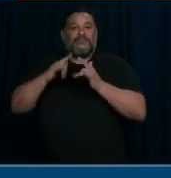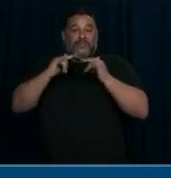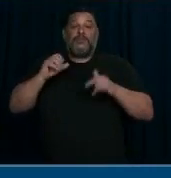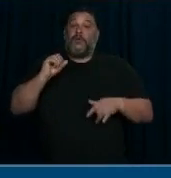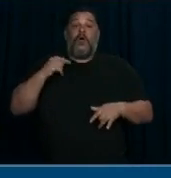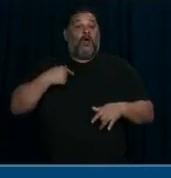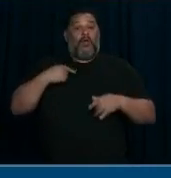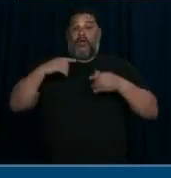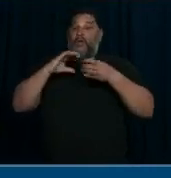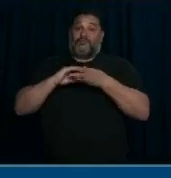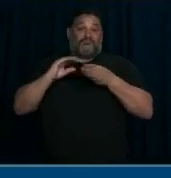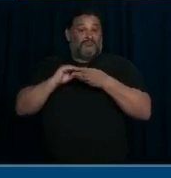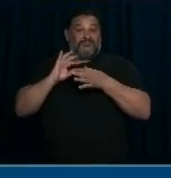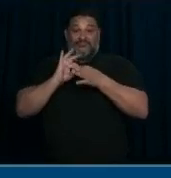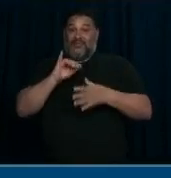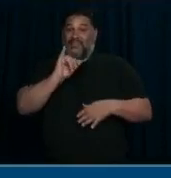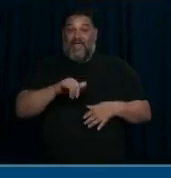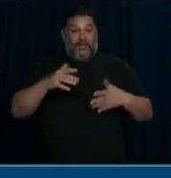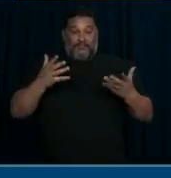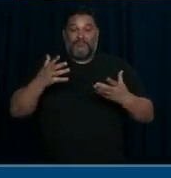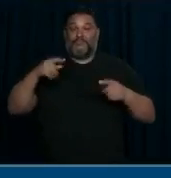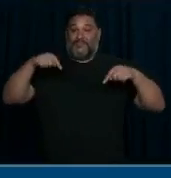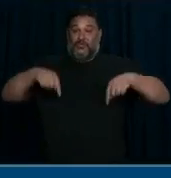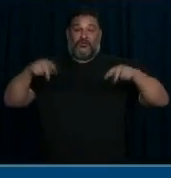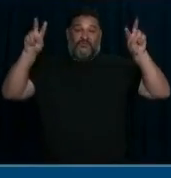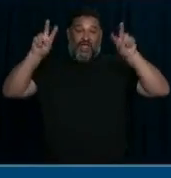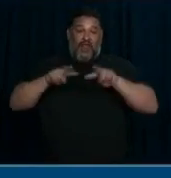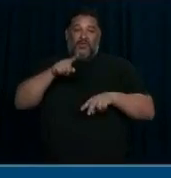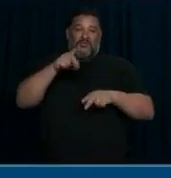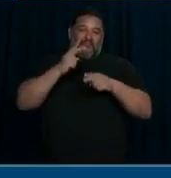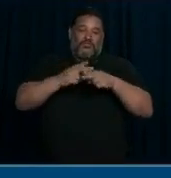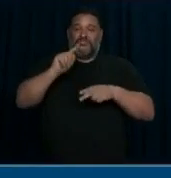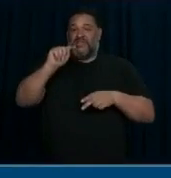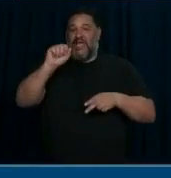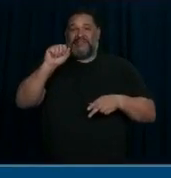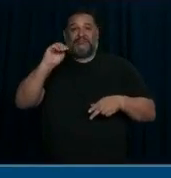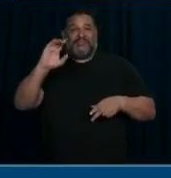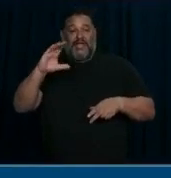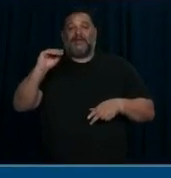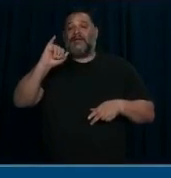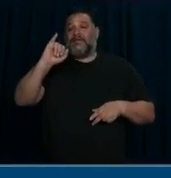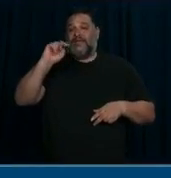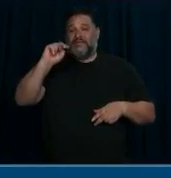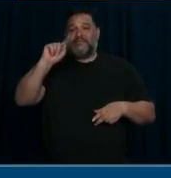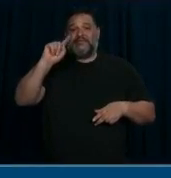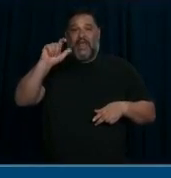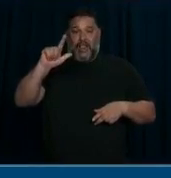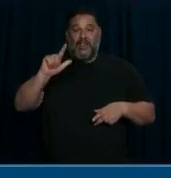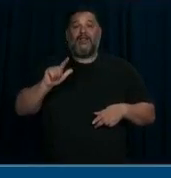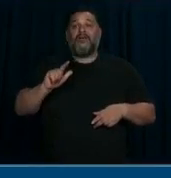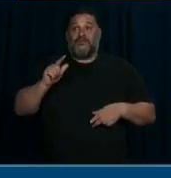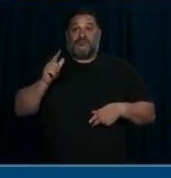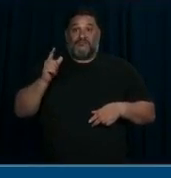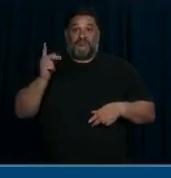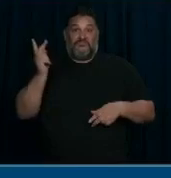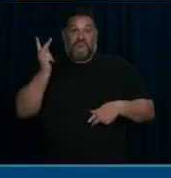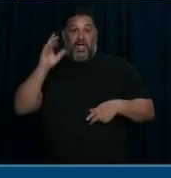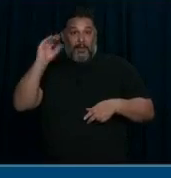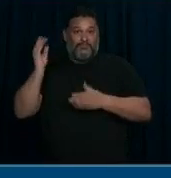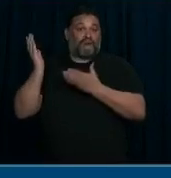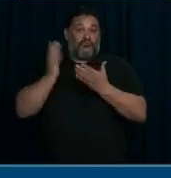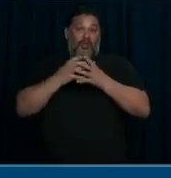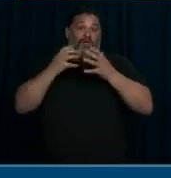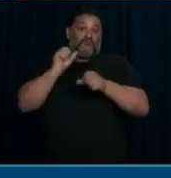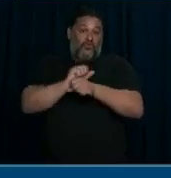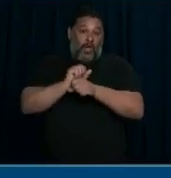about with regard to this is here in the Valley, and you mentioned TSMC and Intel. So they're bringing a lot of jobs to the area, but the thing